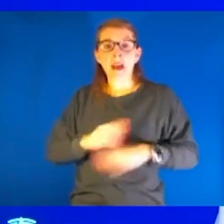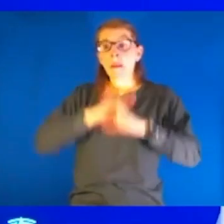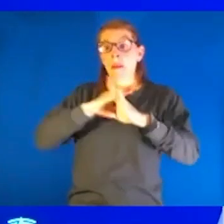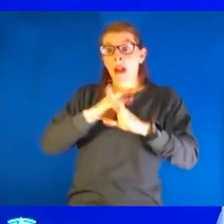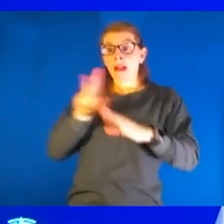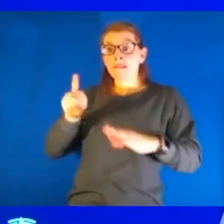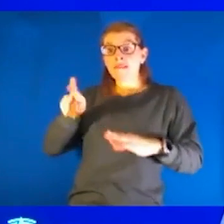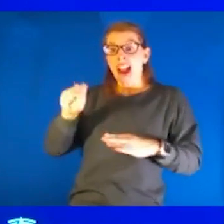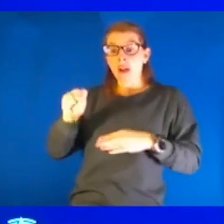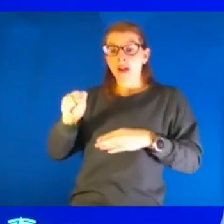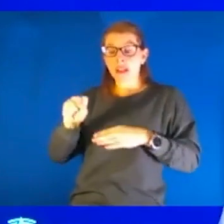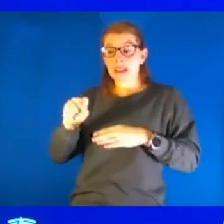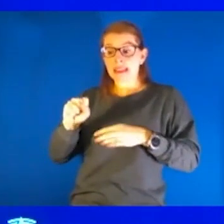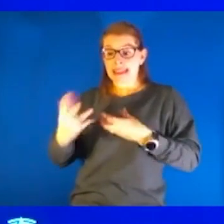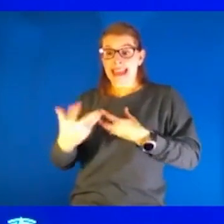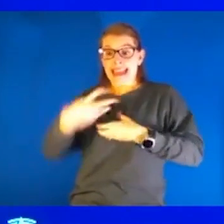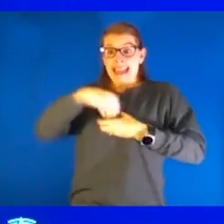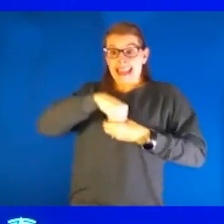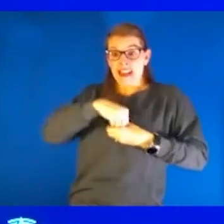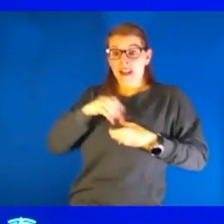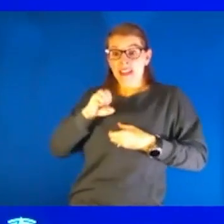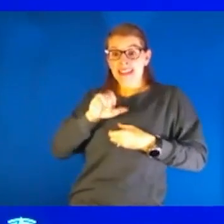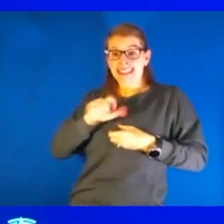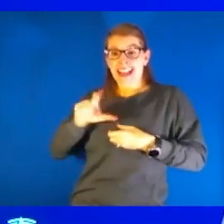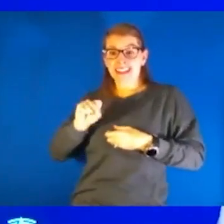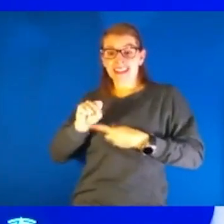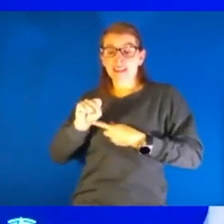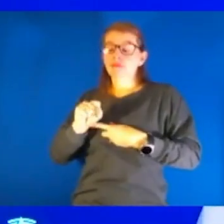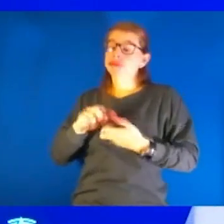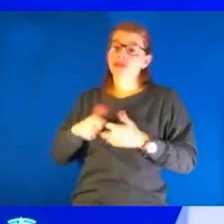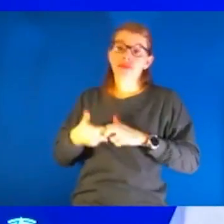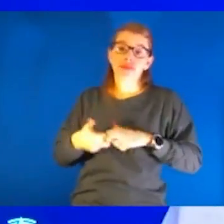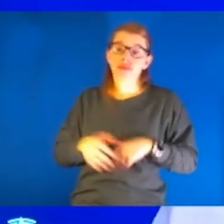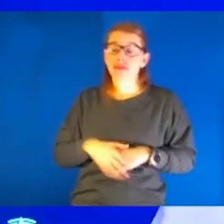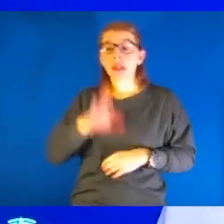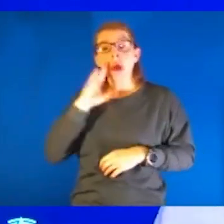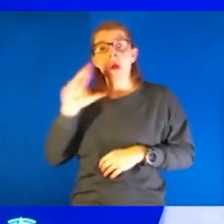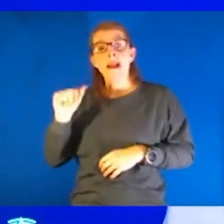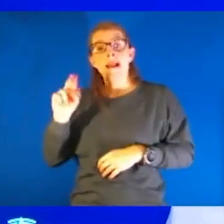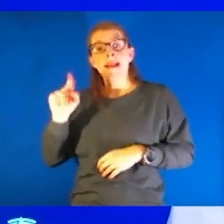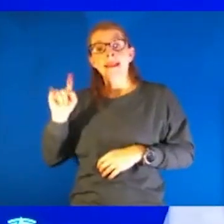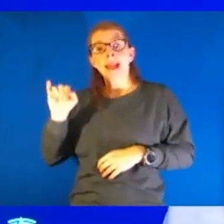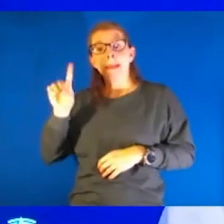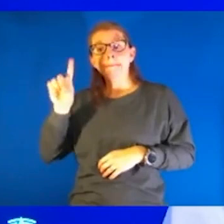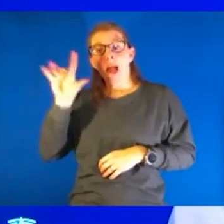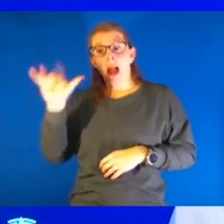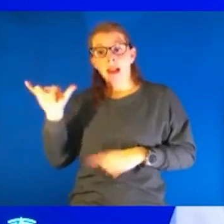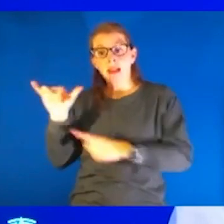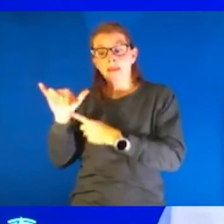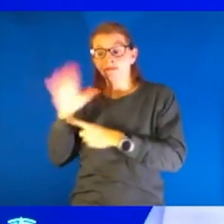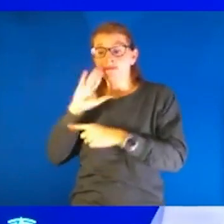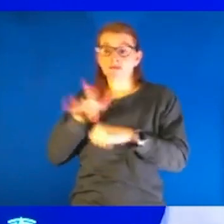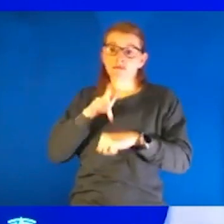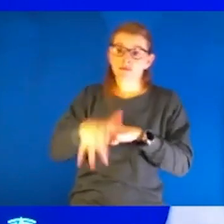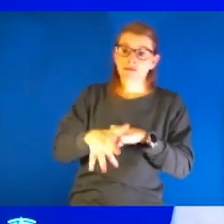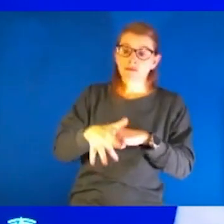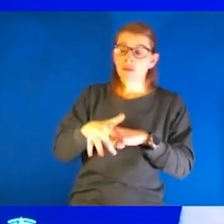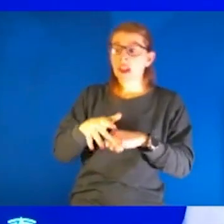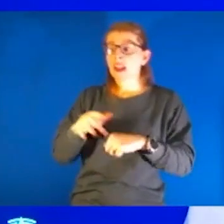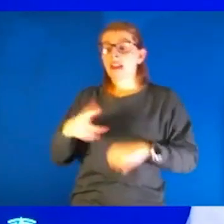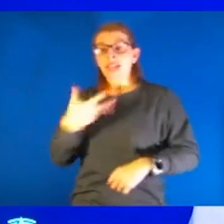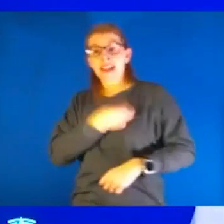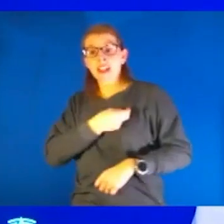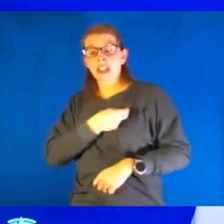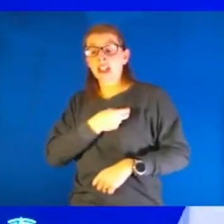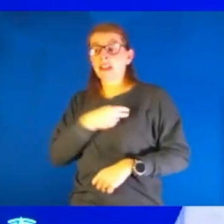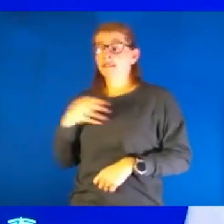into the cells is a very difficult thing, because we know about antibodies. We know that, early on after vaccination or infection, you have very high antibody